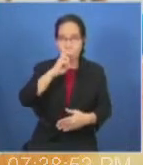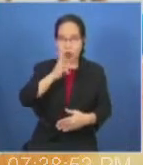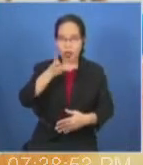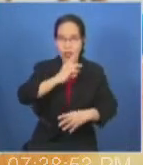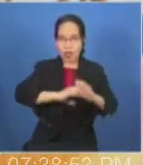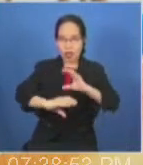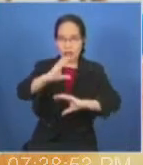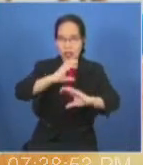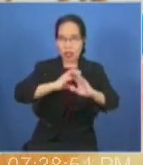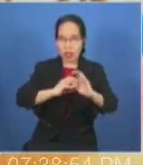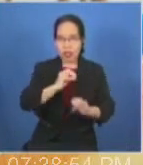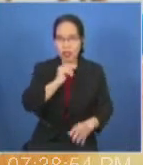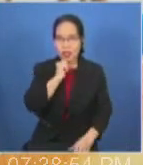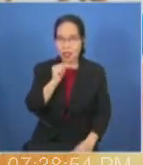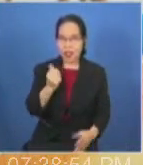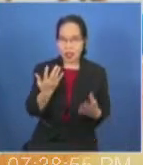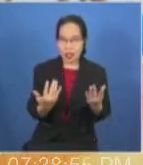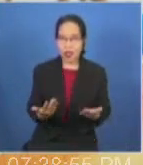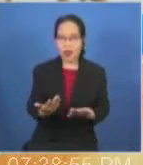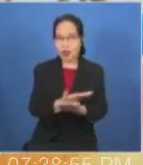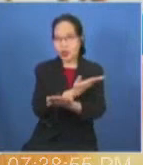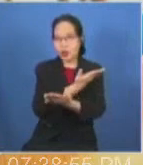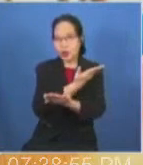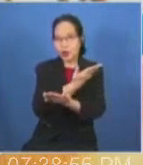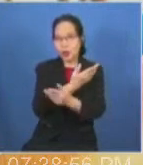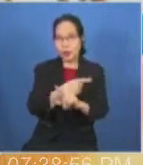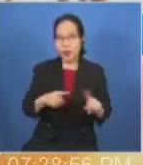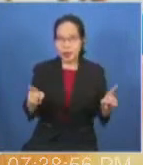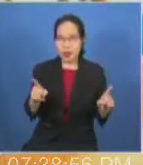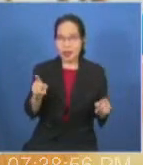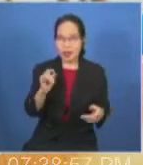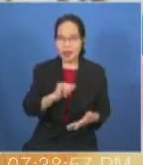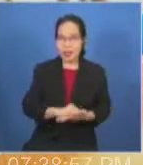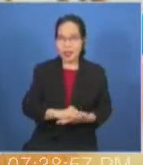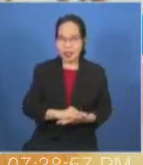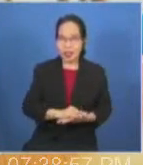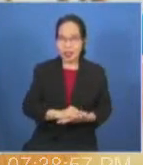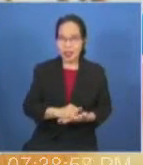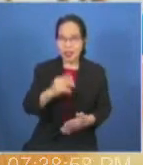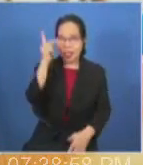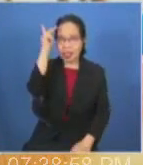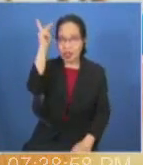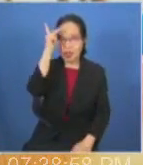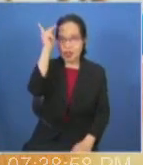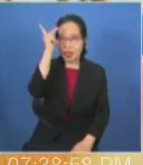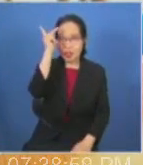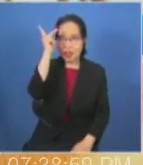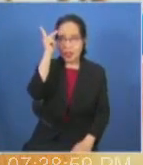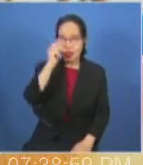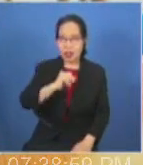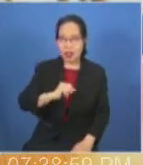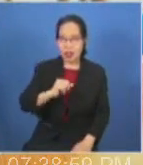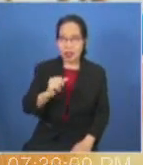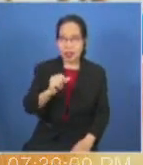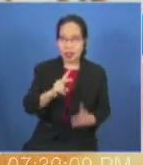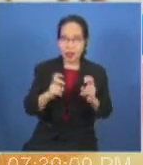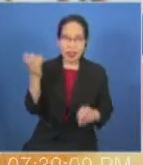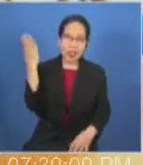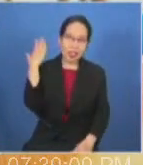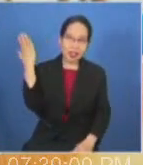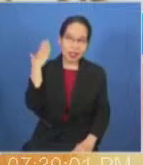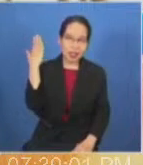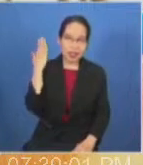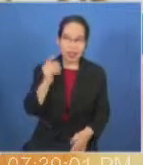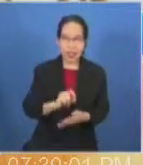the water cycle was discovered. It is no longer new, but it is a knowledge that